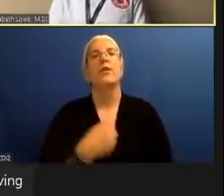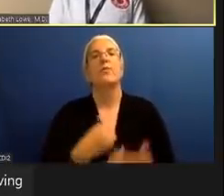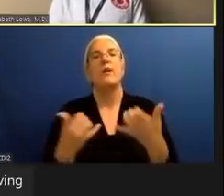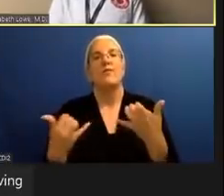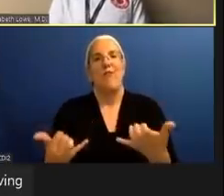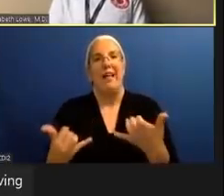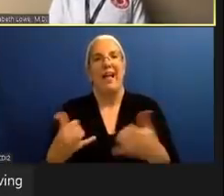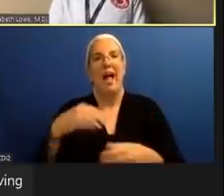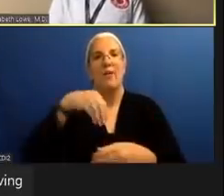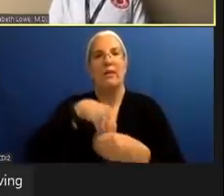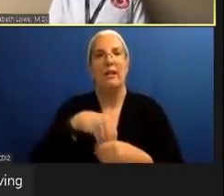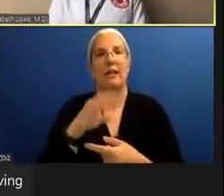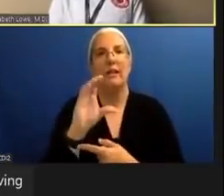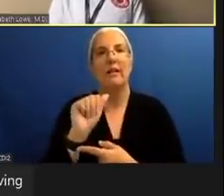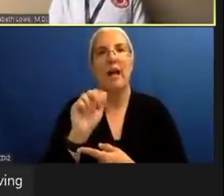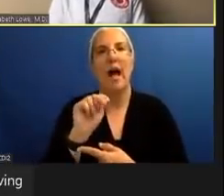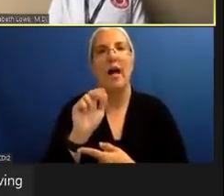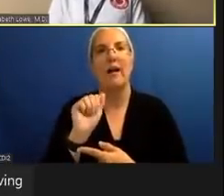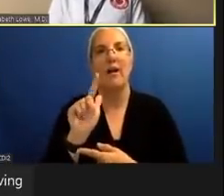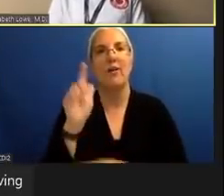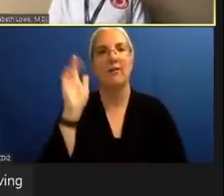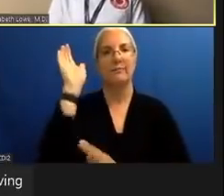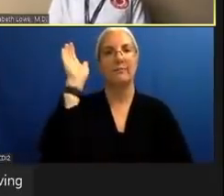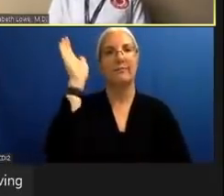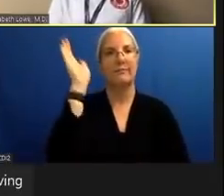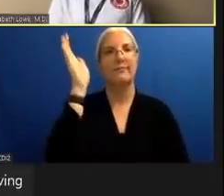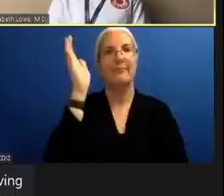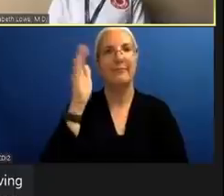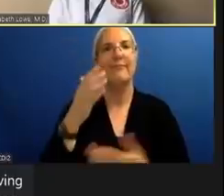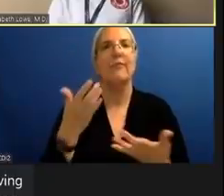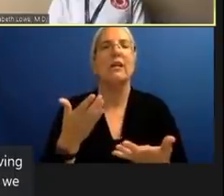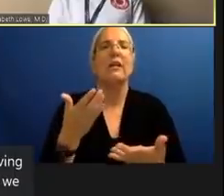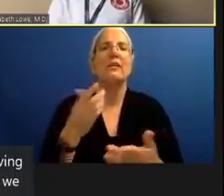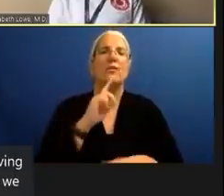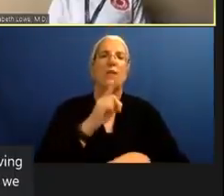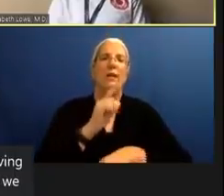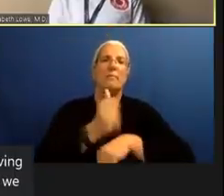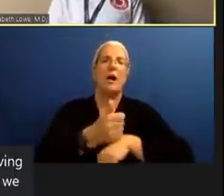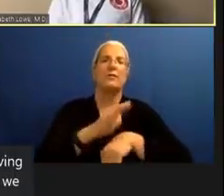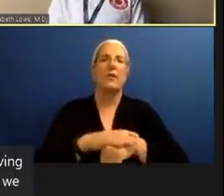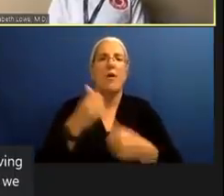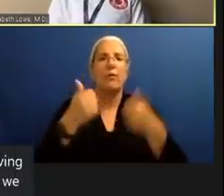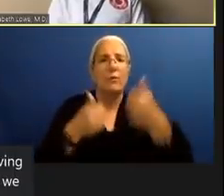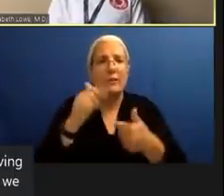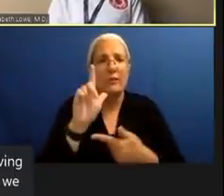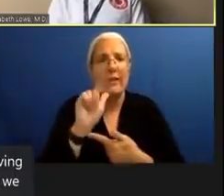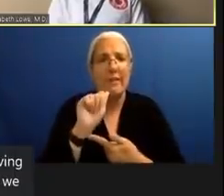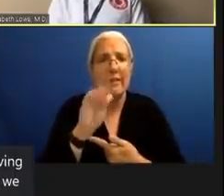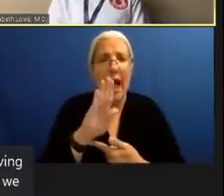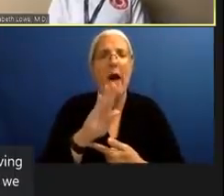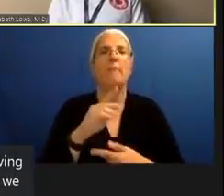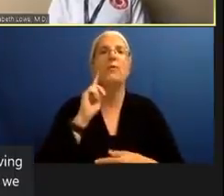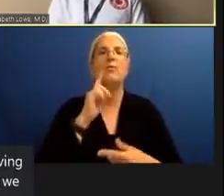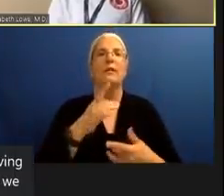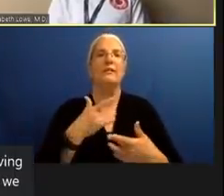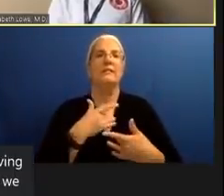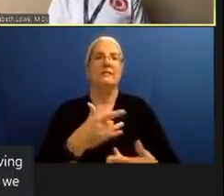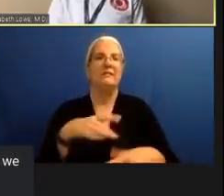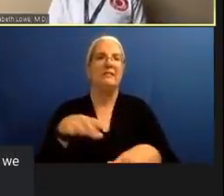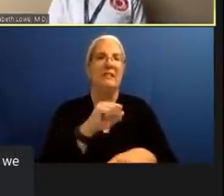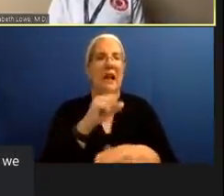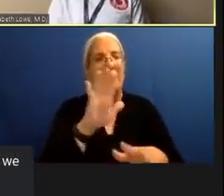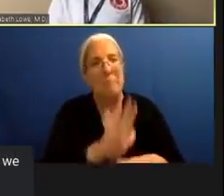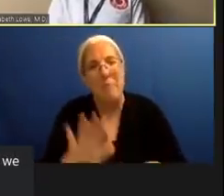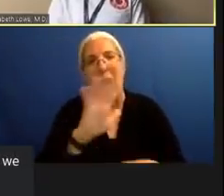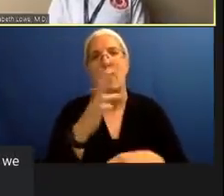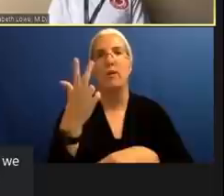on the lab, the results we hope take 3 to 5 days. Usually if they're positive, they do come back earlier. So we have the capacity